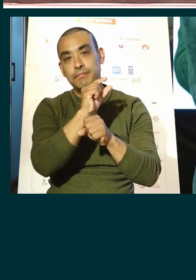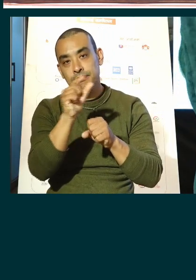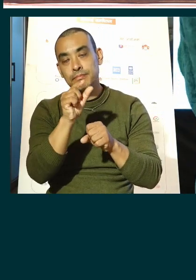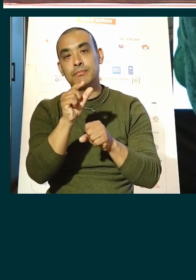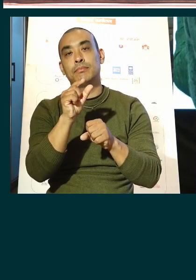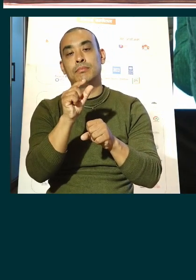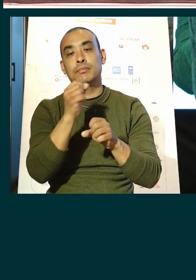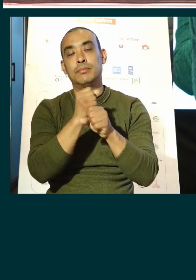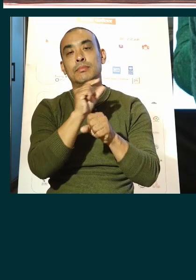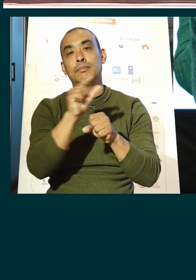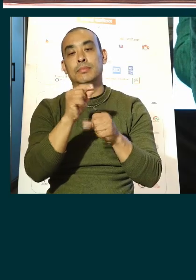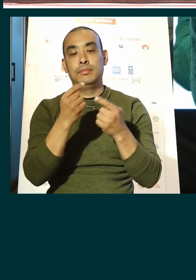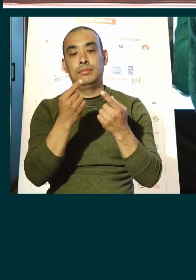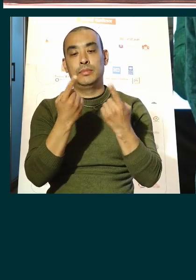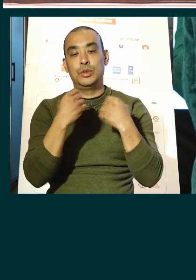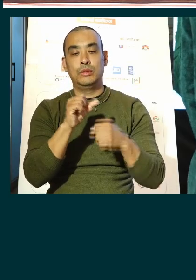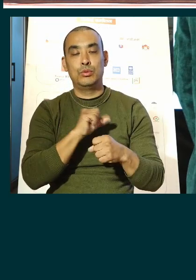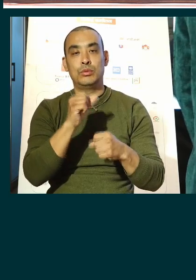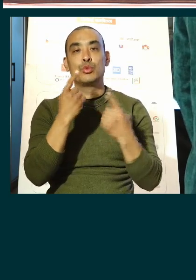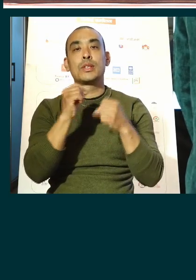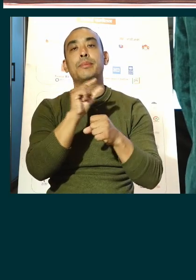inclusive approaches to reproductive health and education.